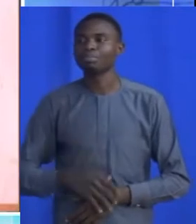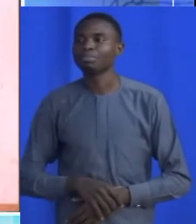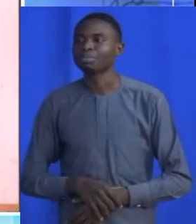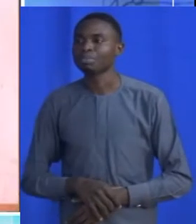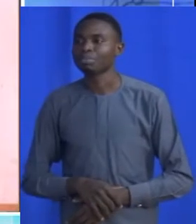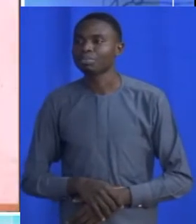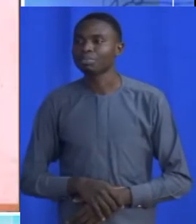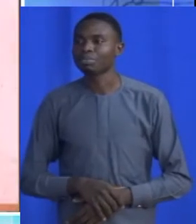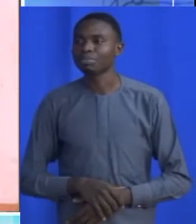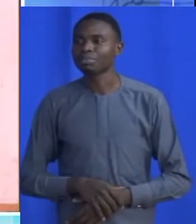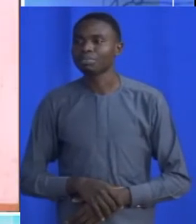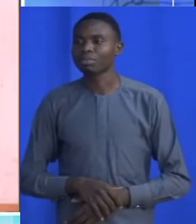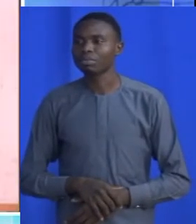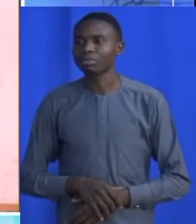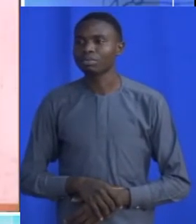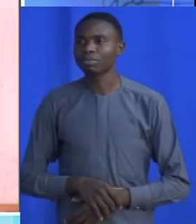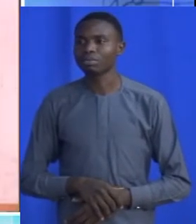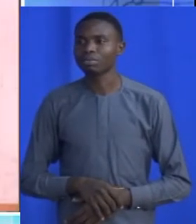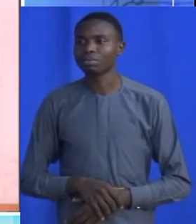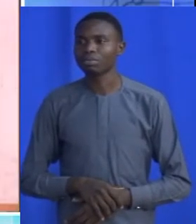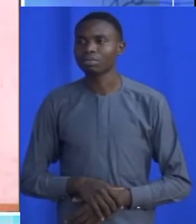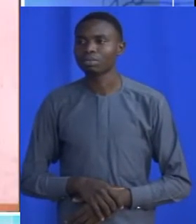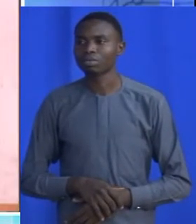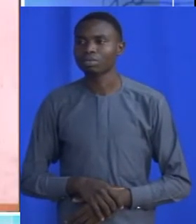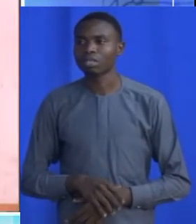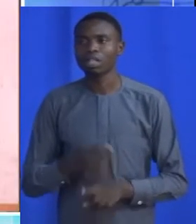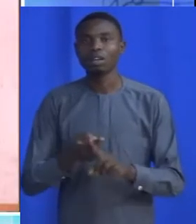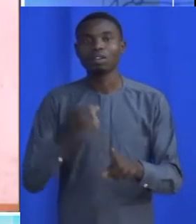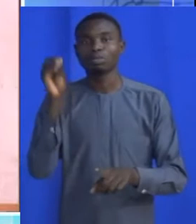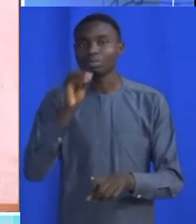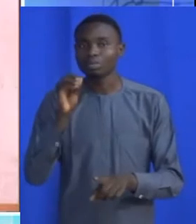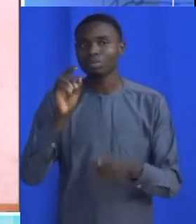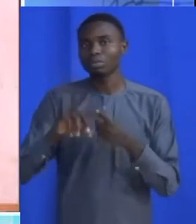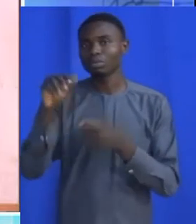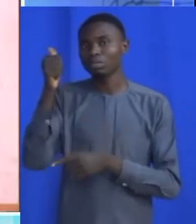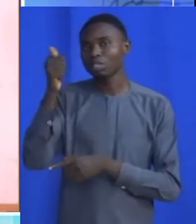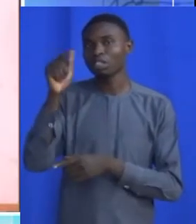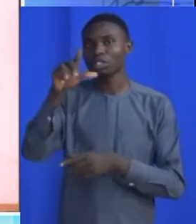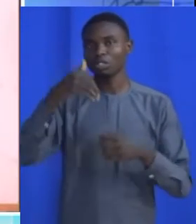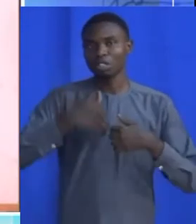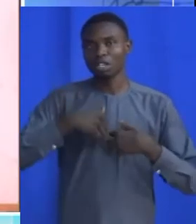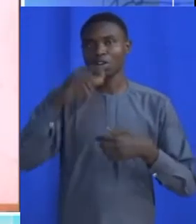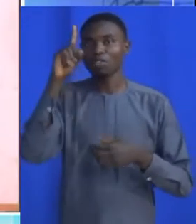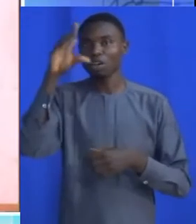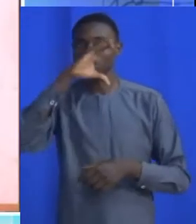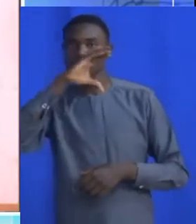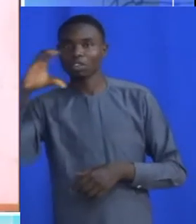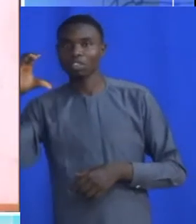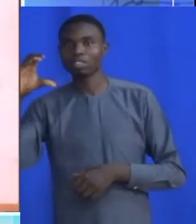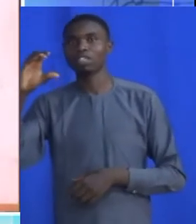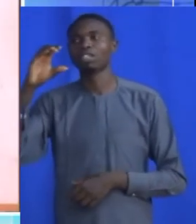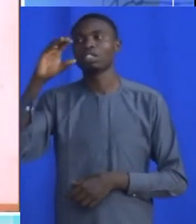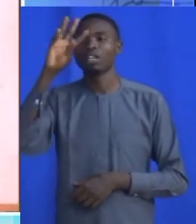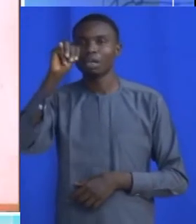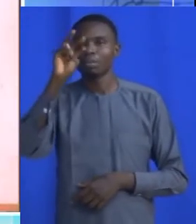those areas to determine whether the government is democratic or not. During the military era, there's nothing like